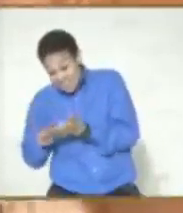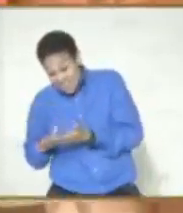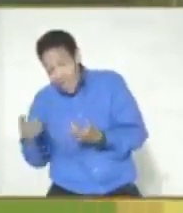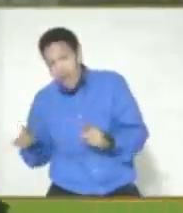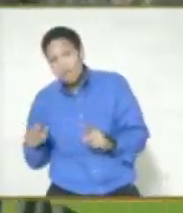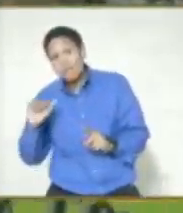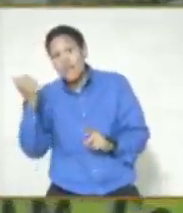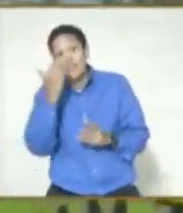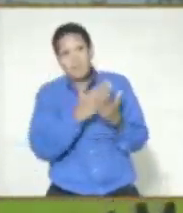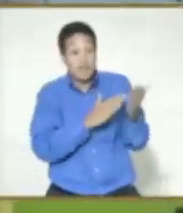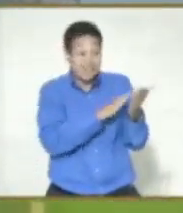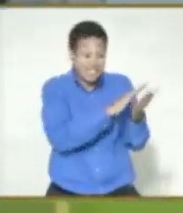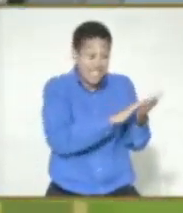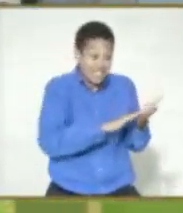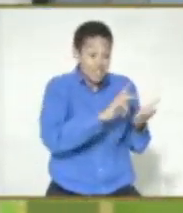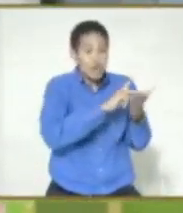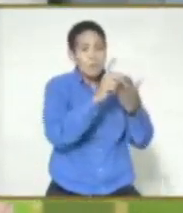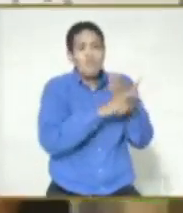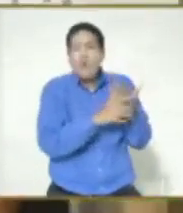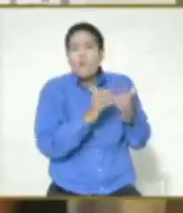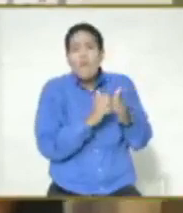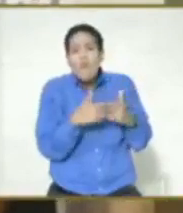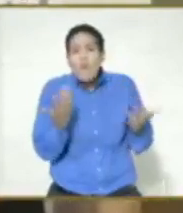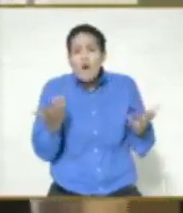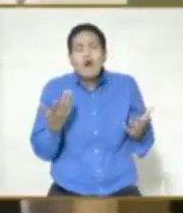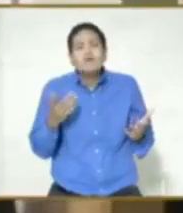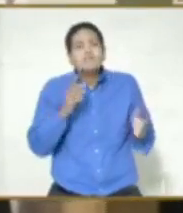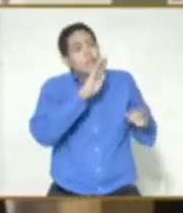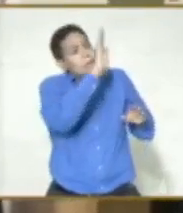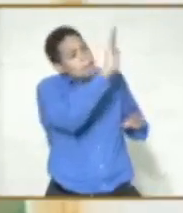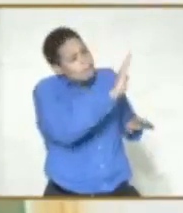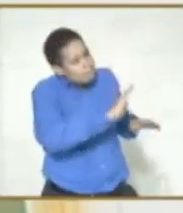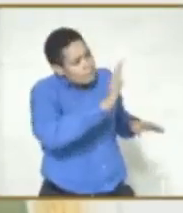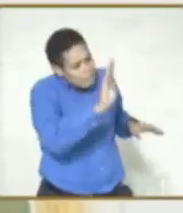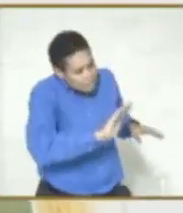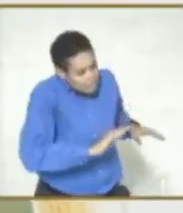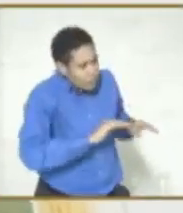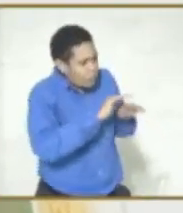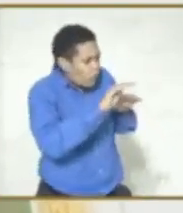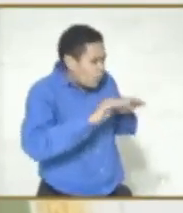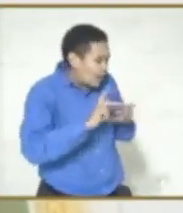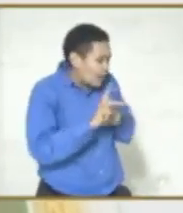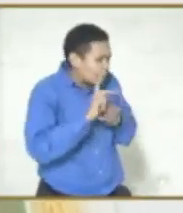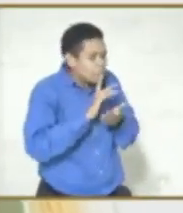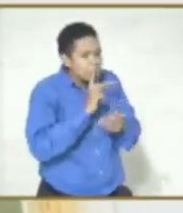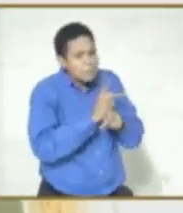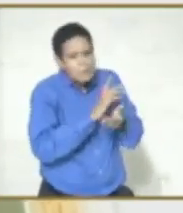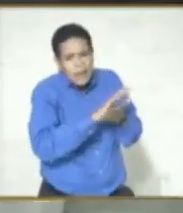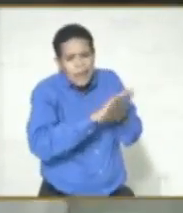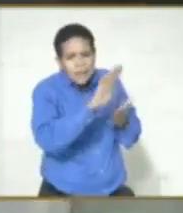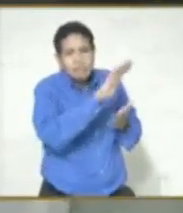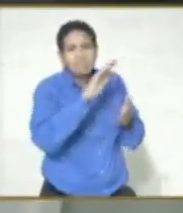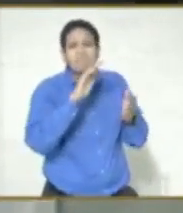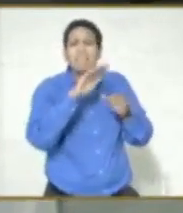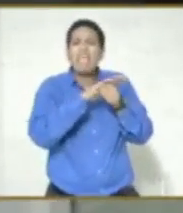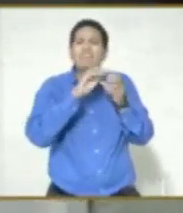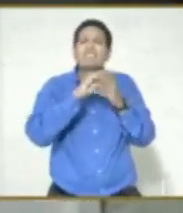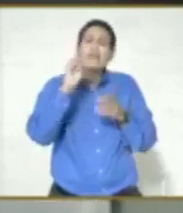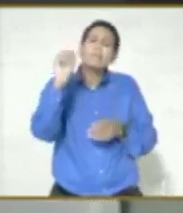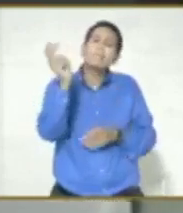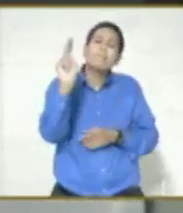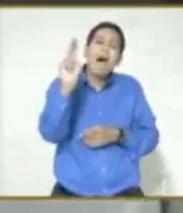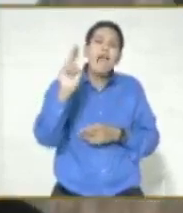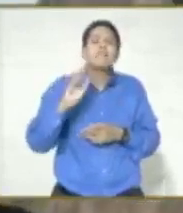that sanitation program is that areas within the various parishes, I know in Mandeville and in